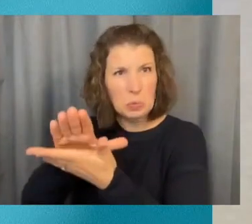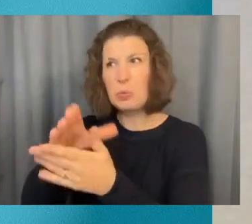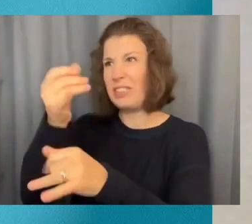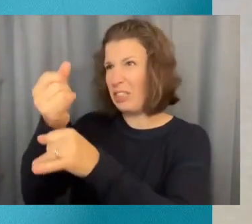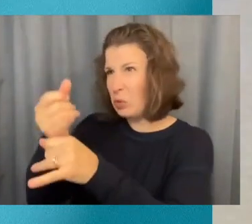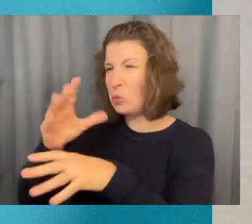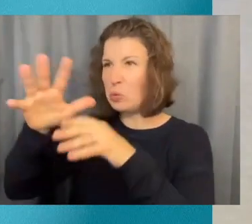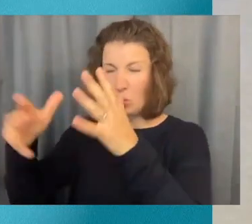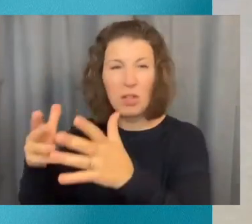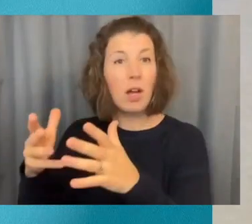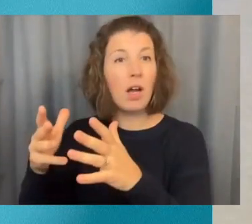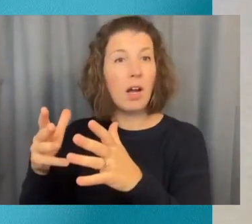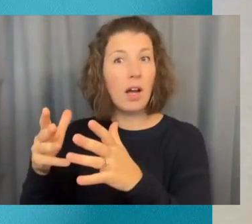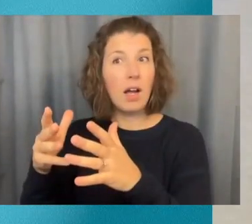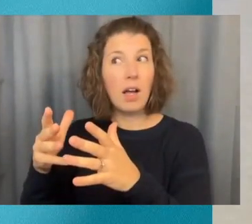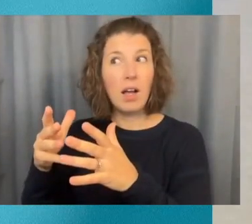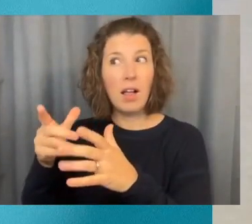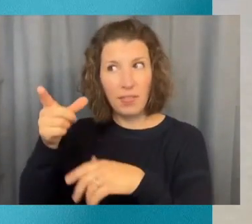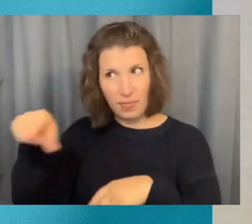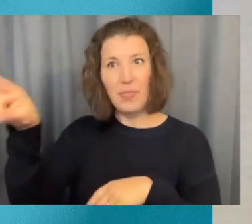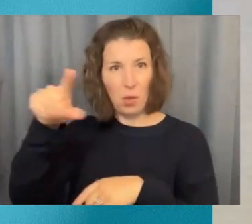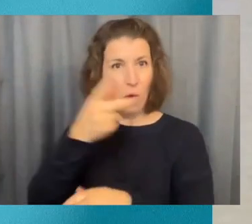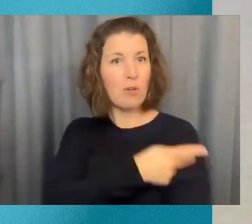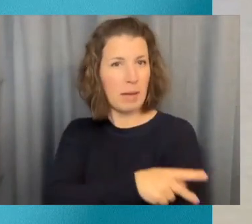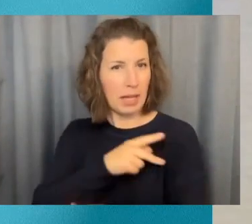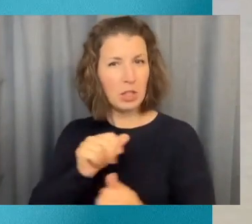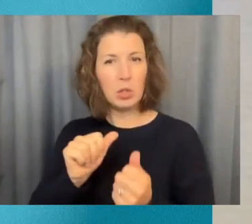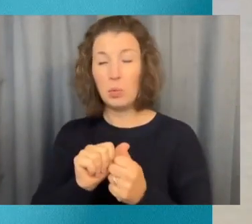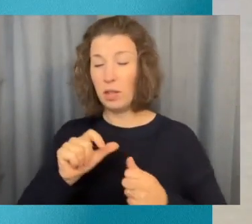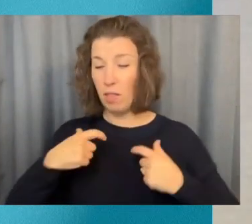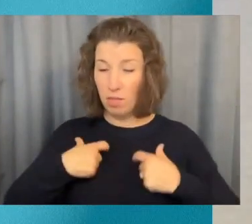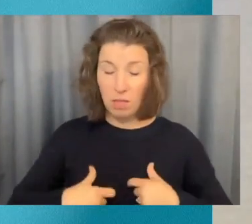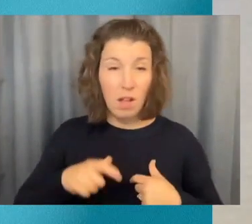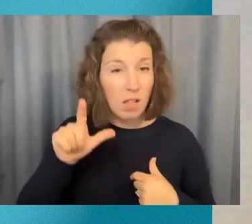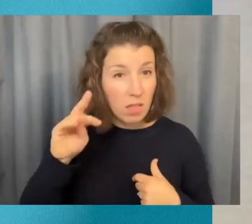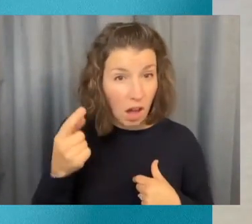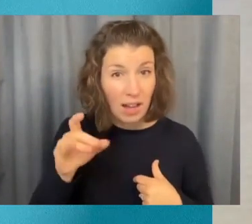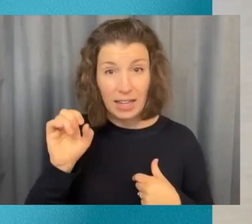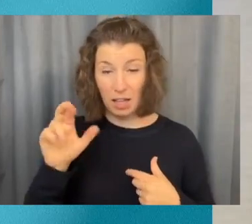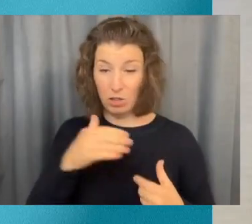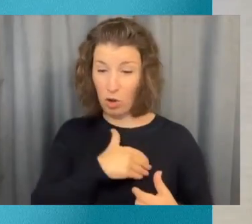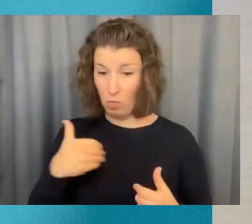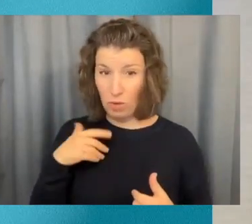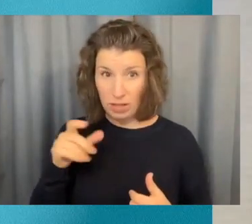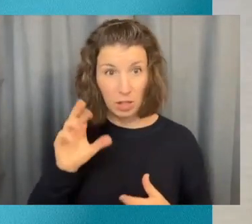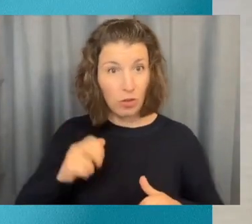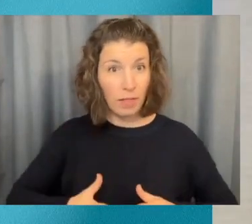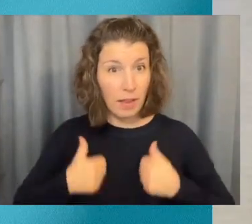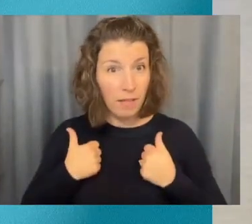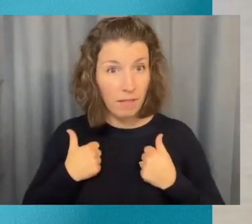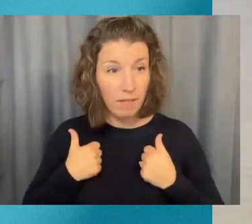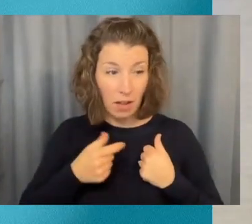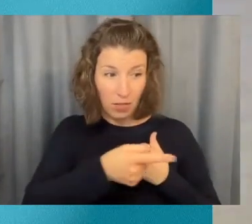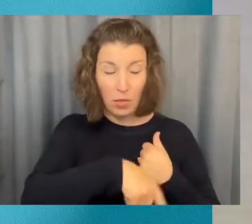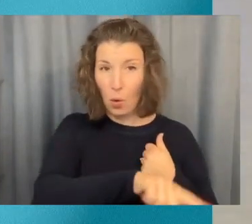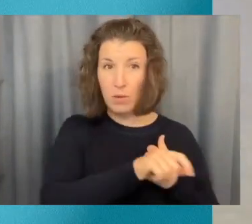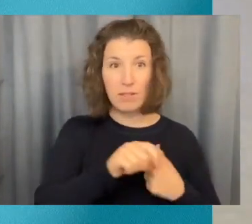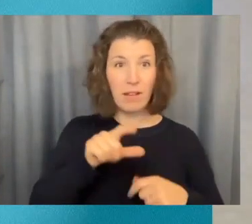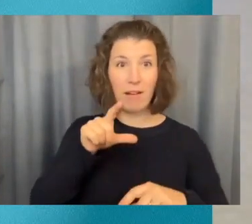makes it accessible, those patients with lung cancer and breast cancer and others live. And those who don't.